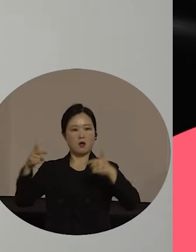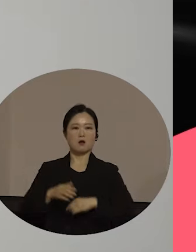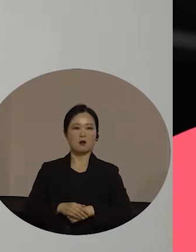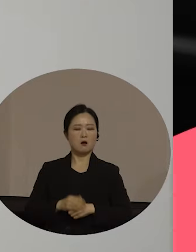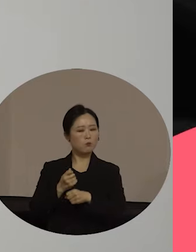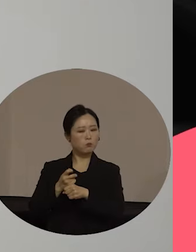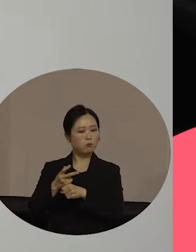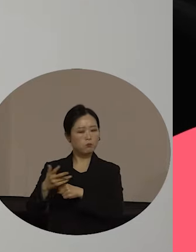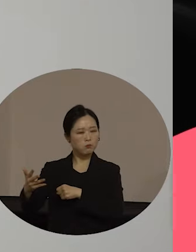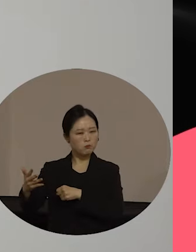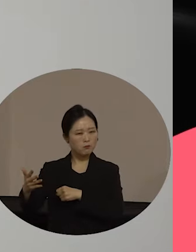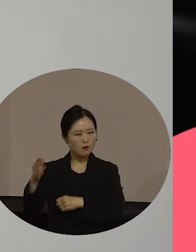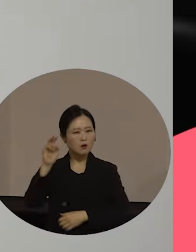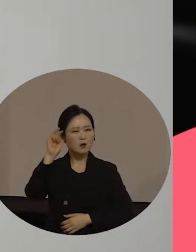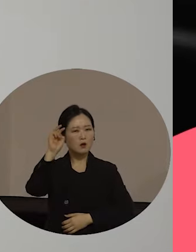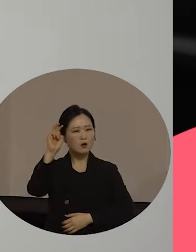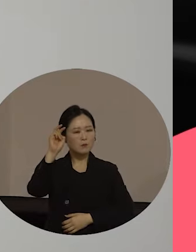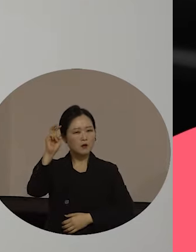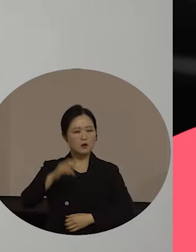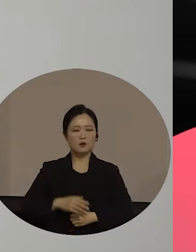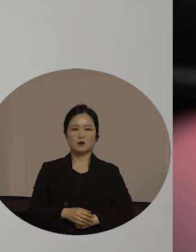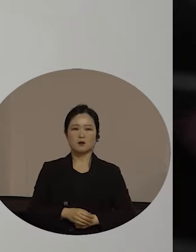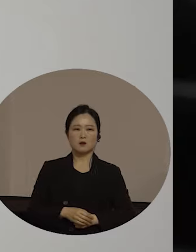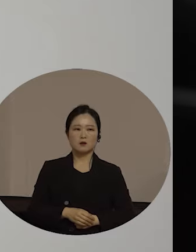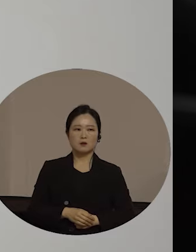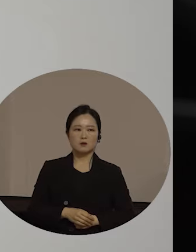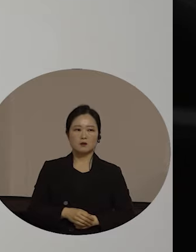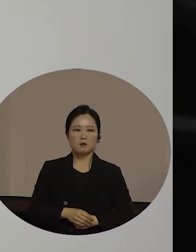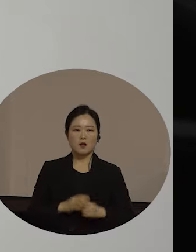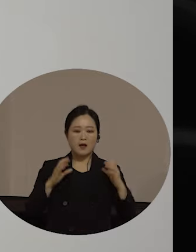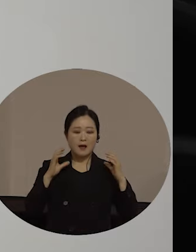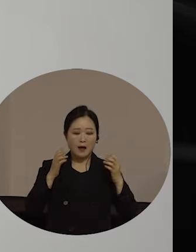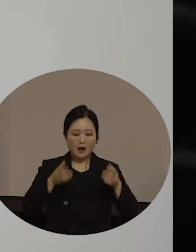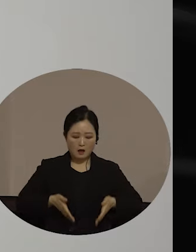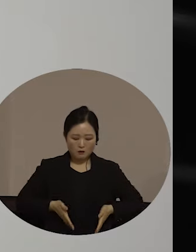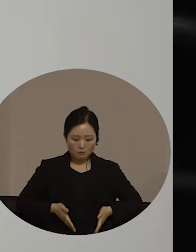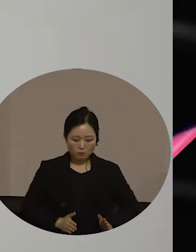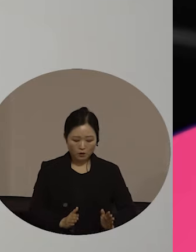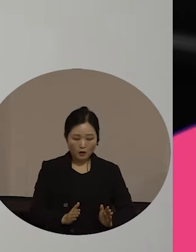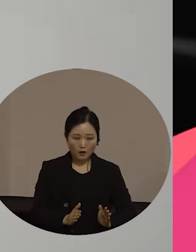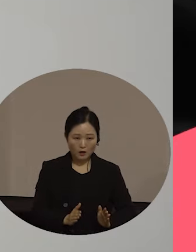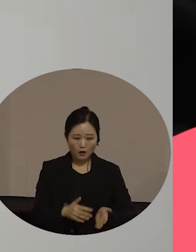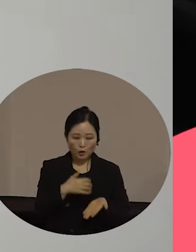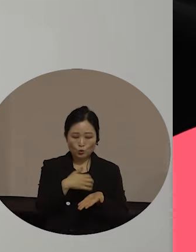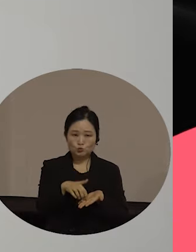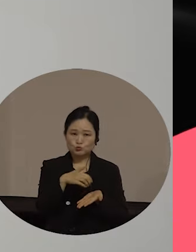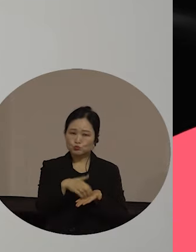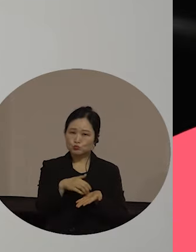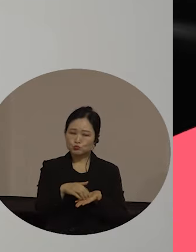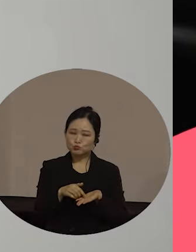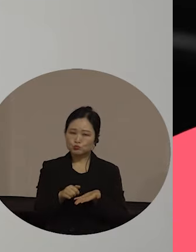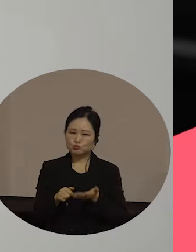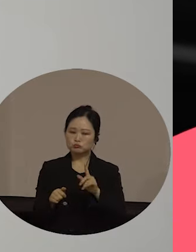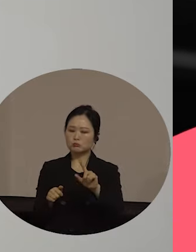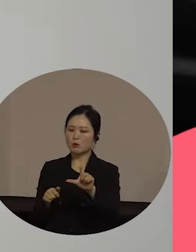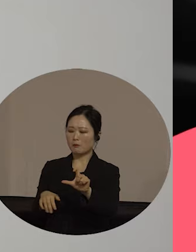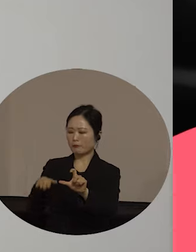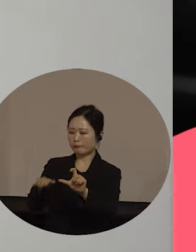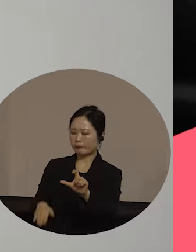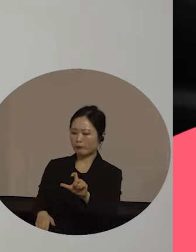born annually. So we are really, really thinking of how to make this whole thing